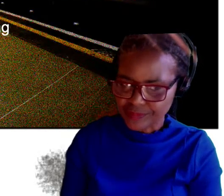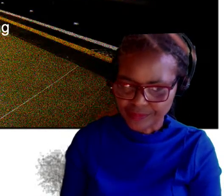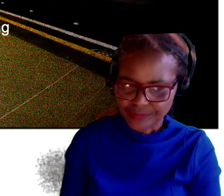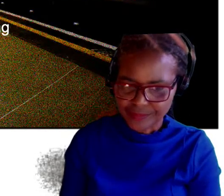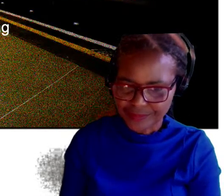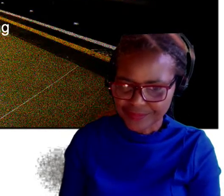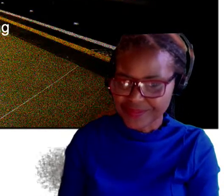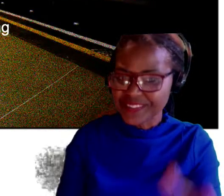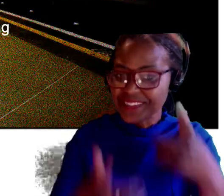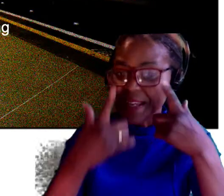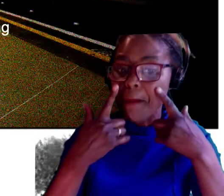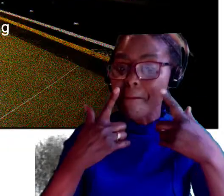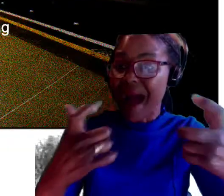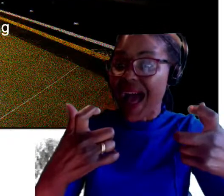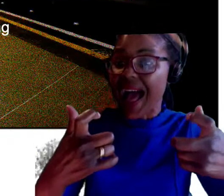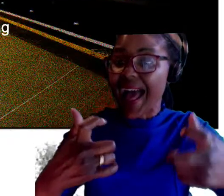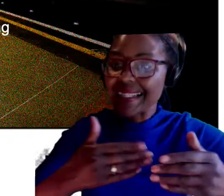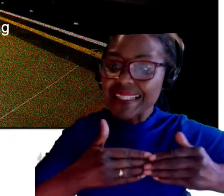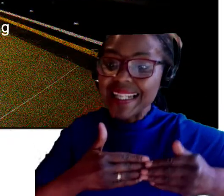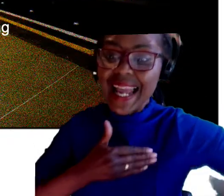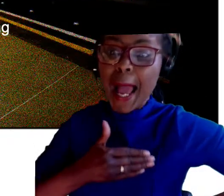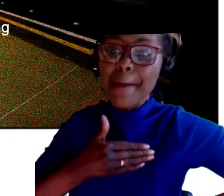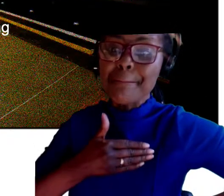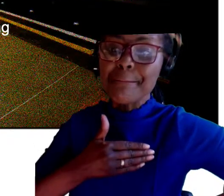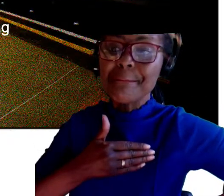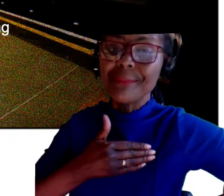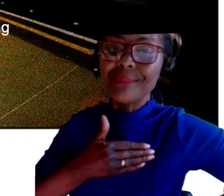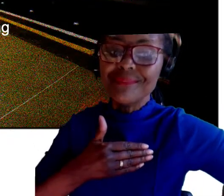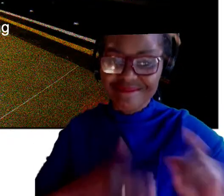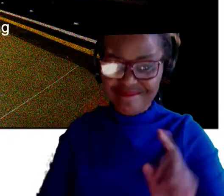Mind the gap.